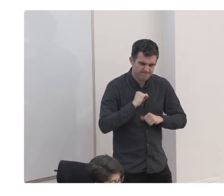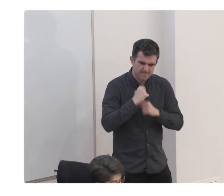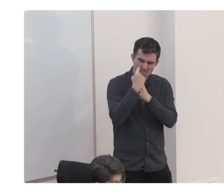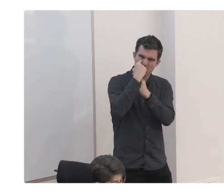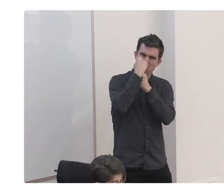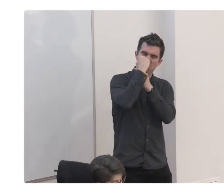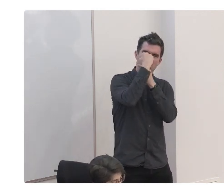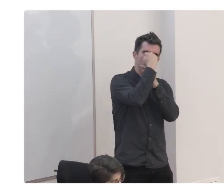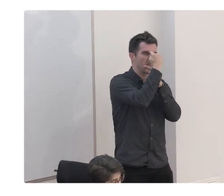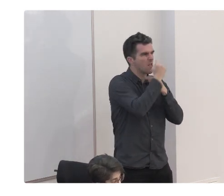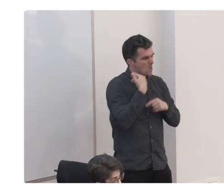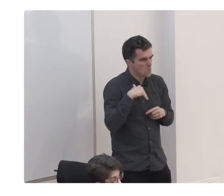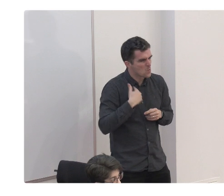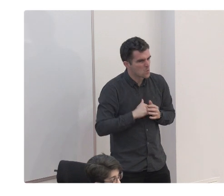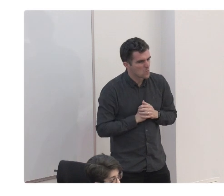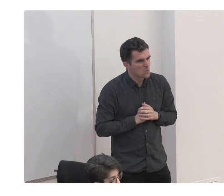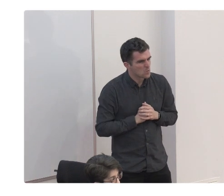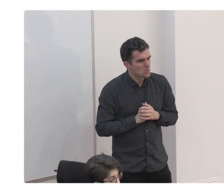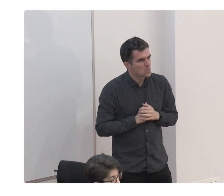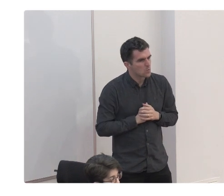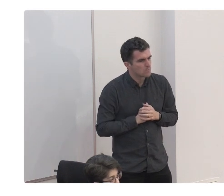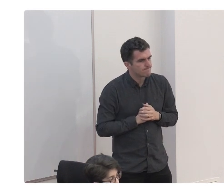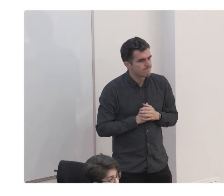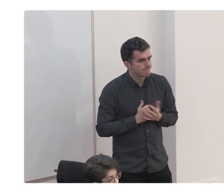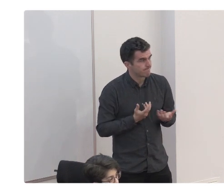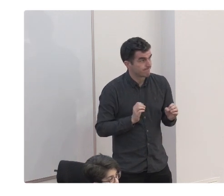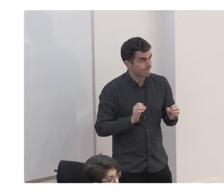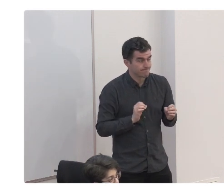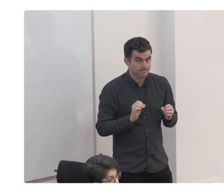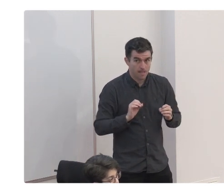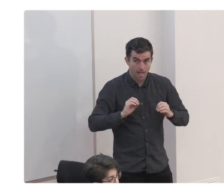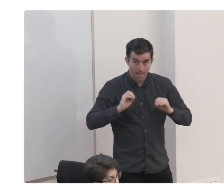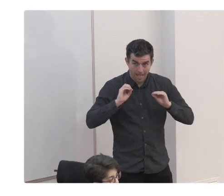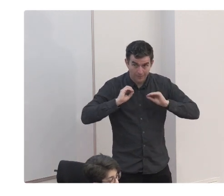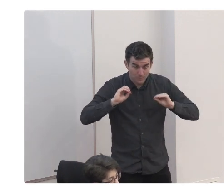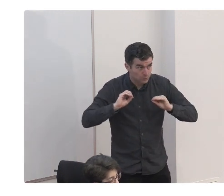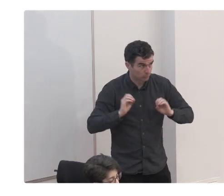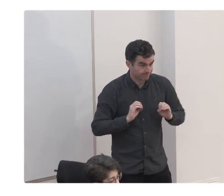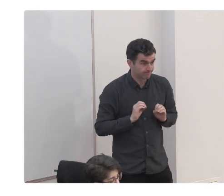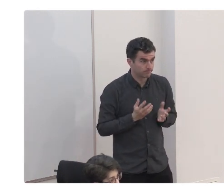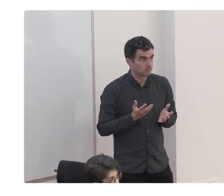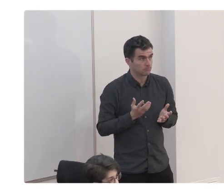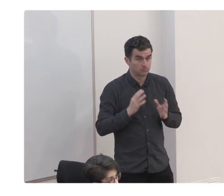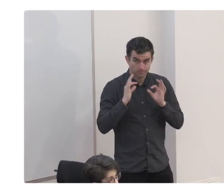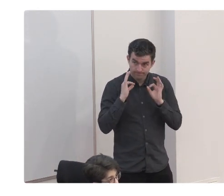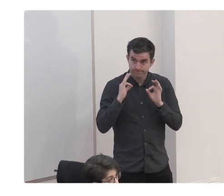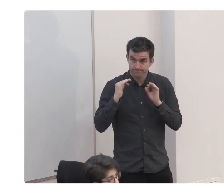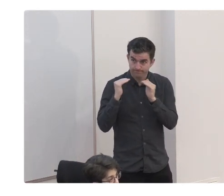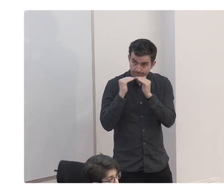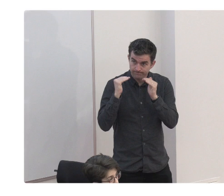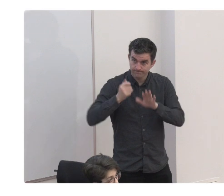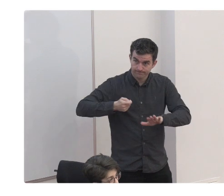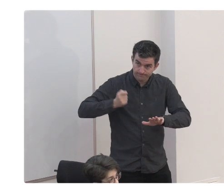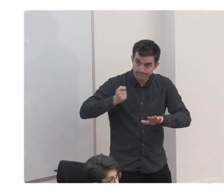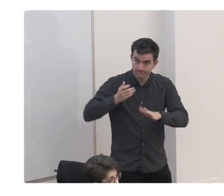prohibited all girls from going to school upper than grade 6. So girls and women with disability are not able